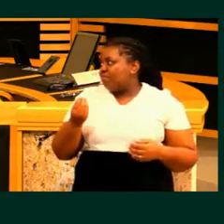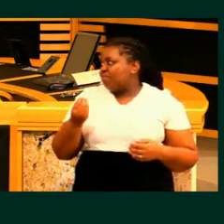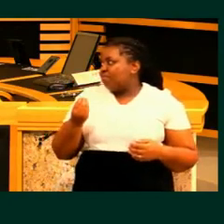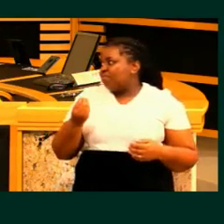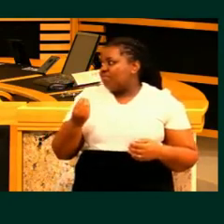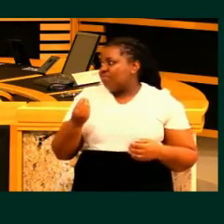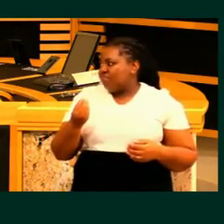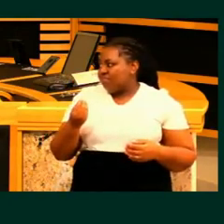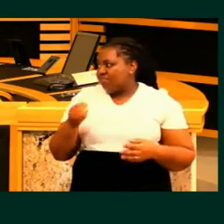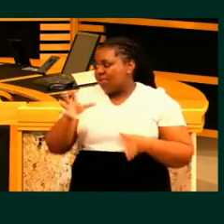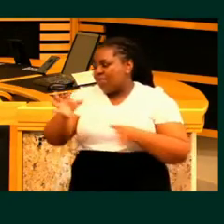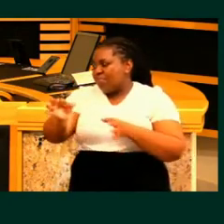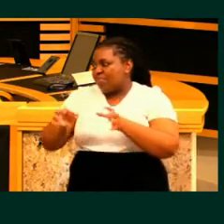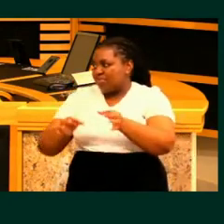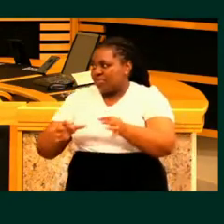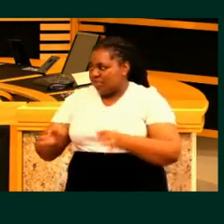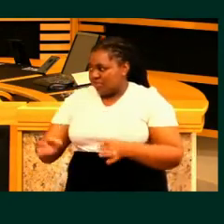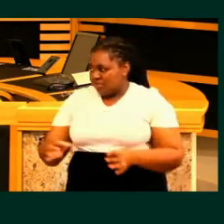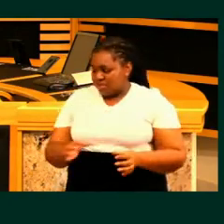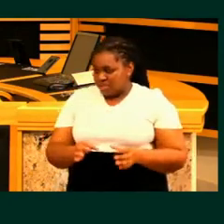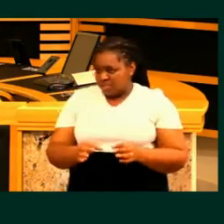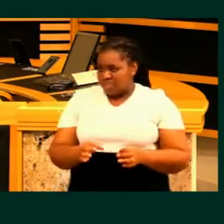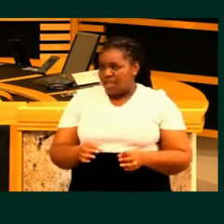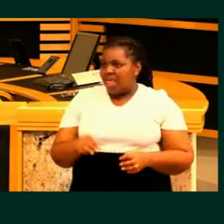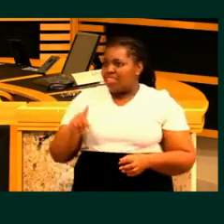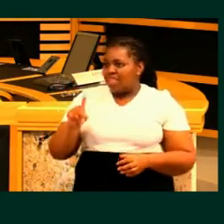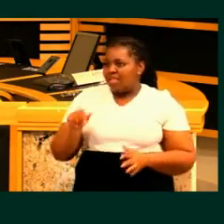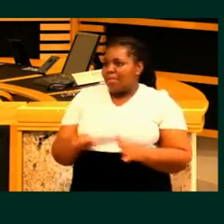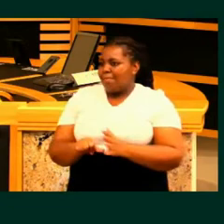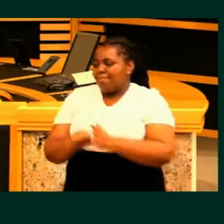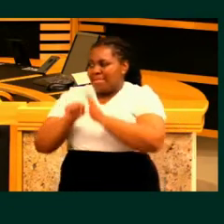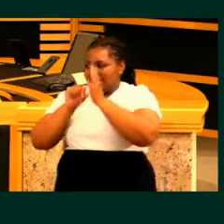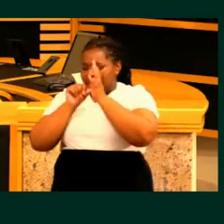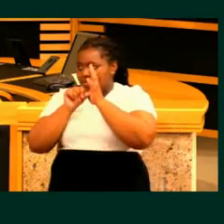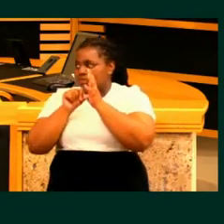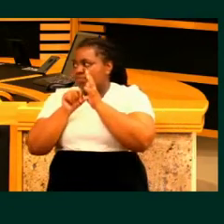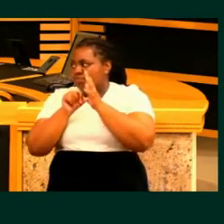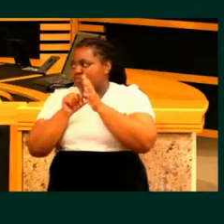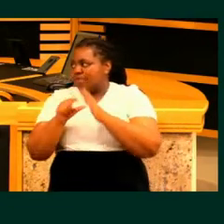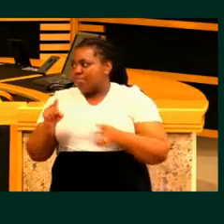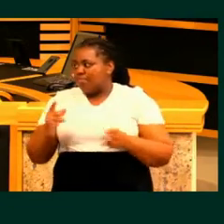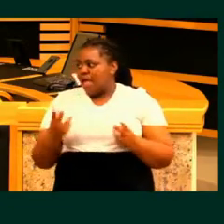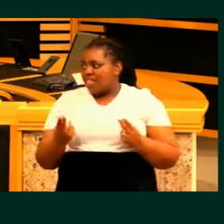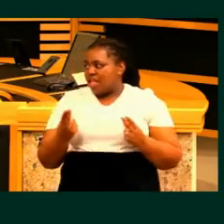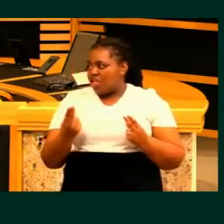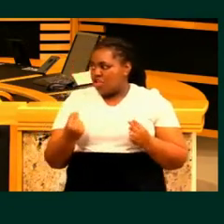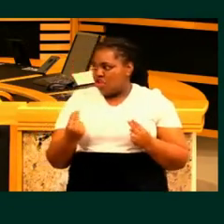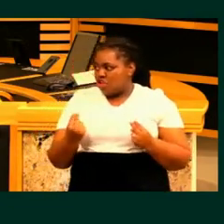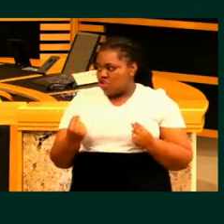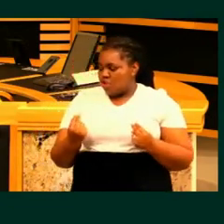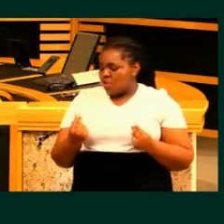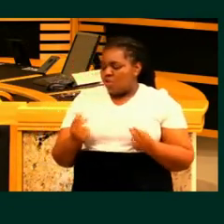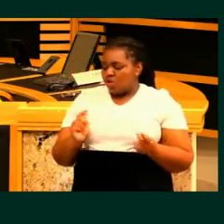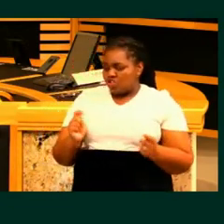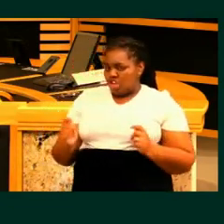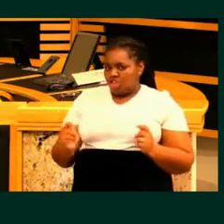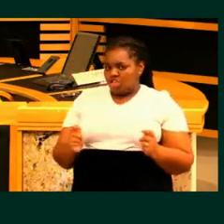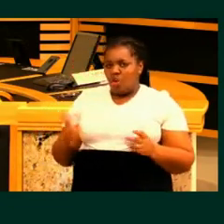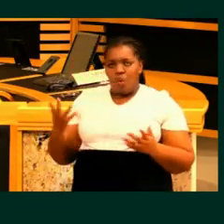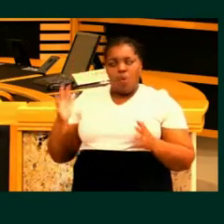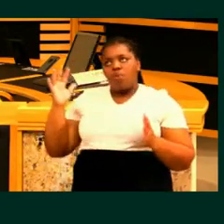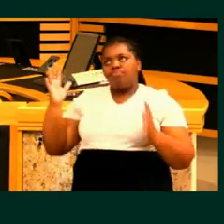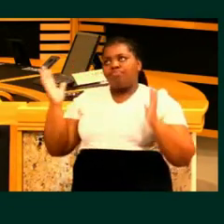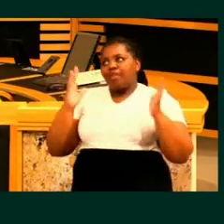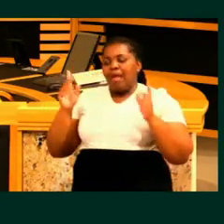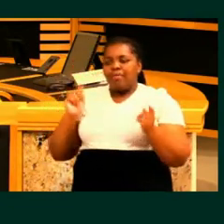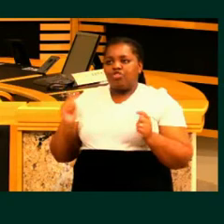Boles mainly the situation is compounded by the new find changes or climate changes